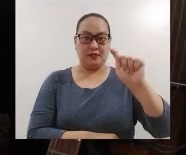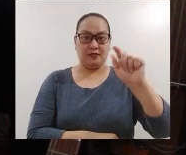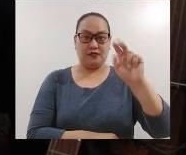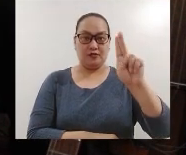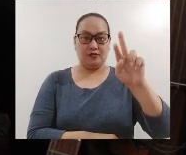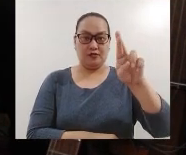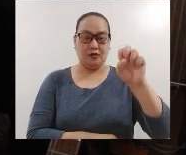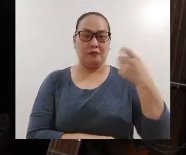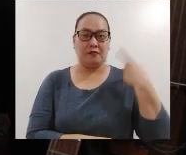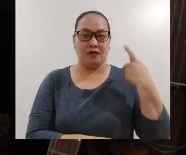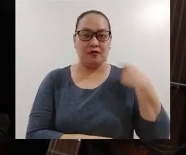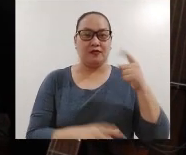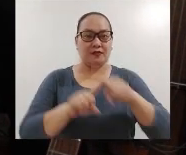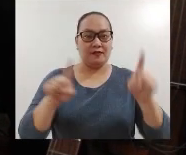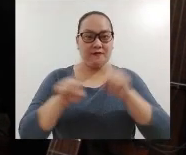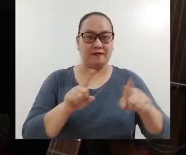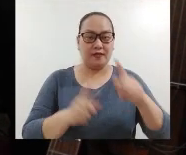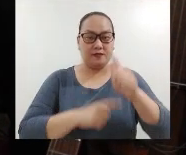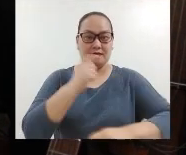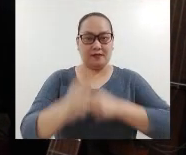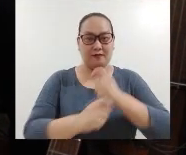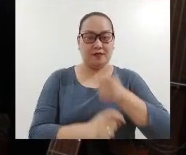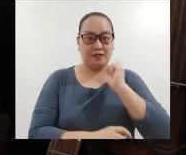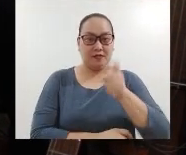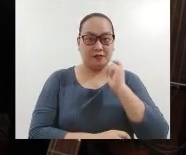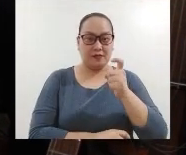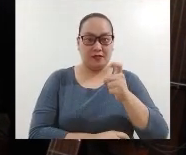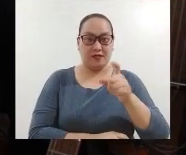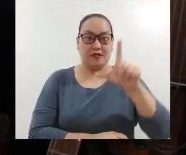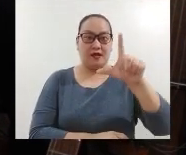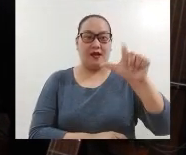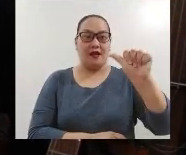in music. We call tempo. We have largo,